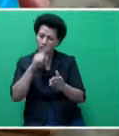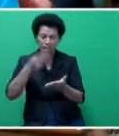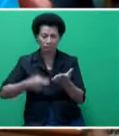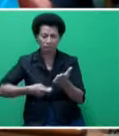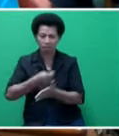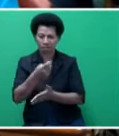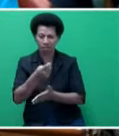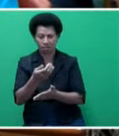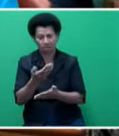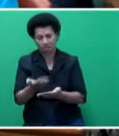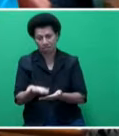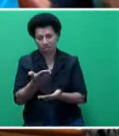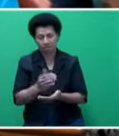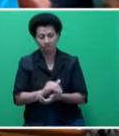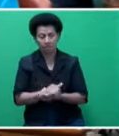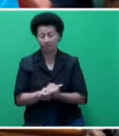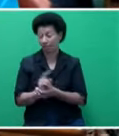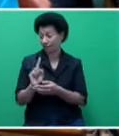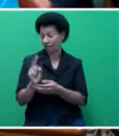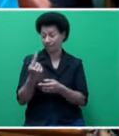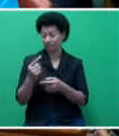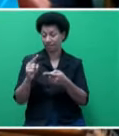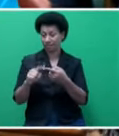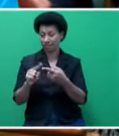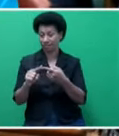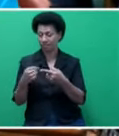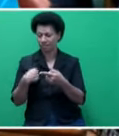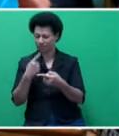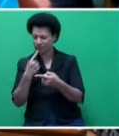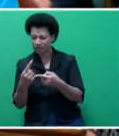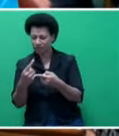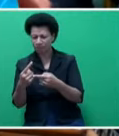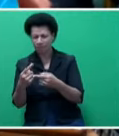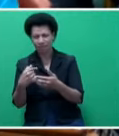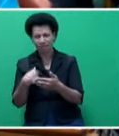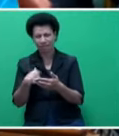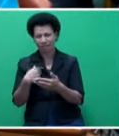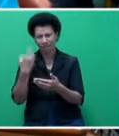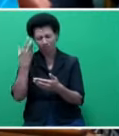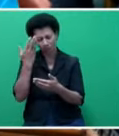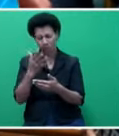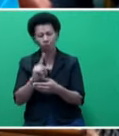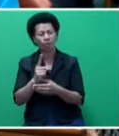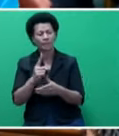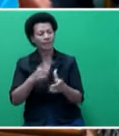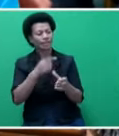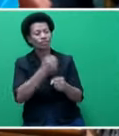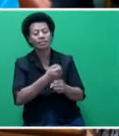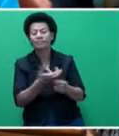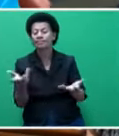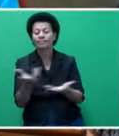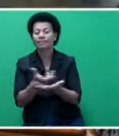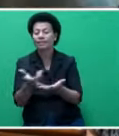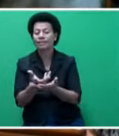The first point I want to make, I think the banks, I'm not sure what sort of discussion the Honourable Attorney General has